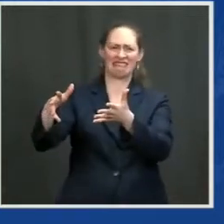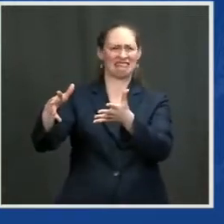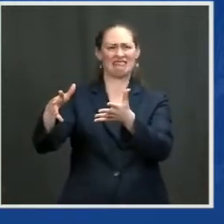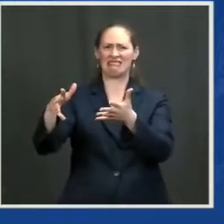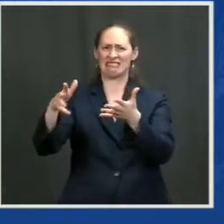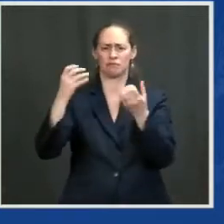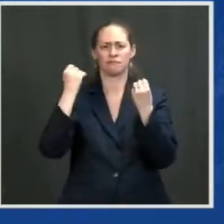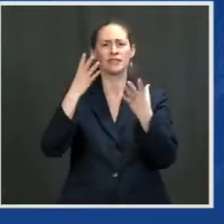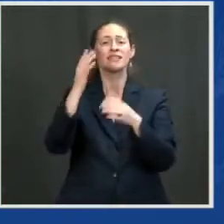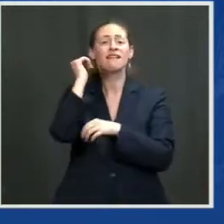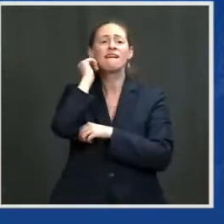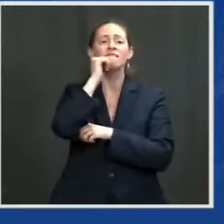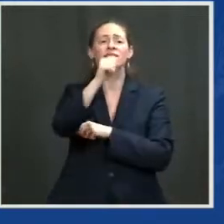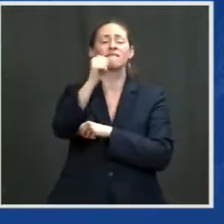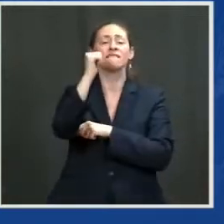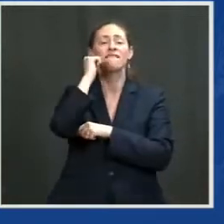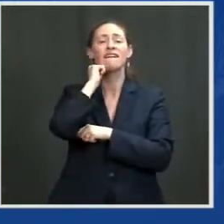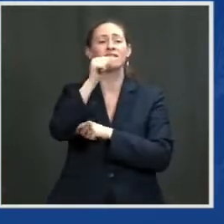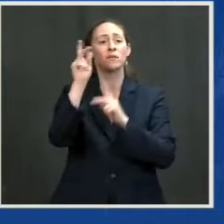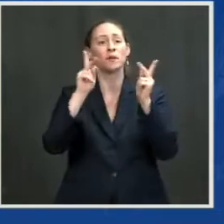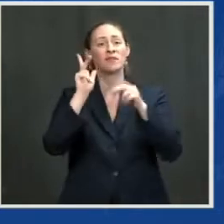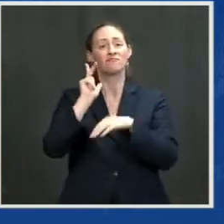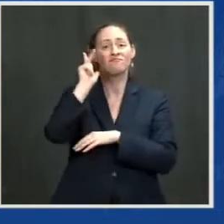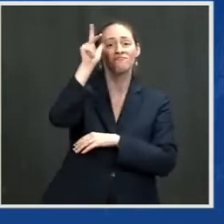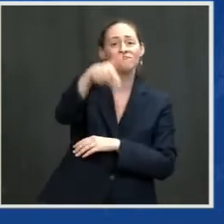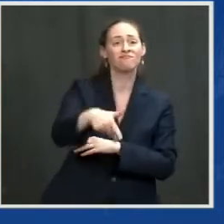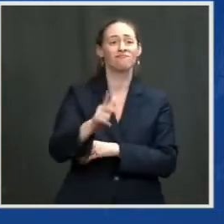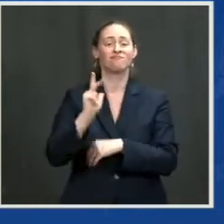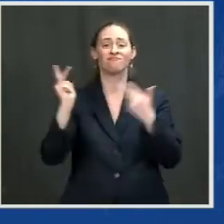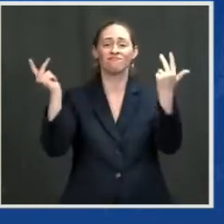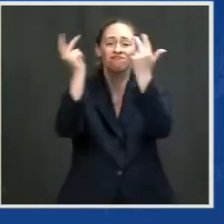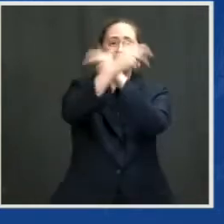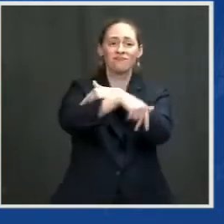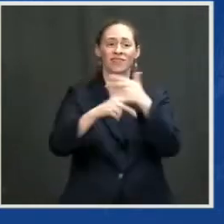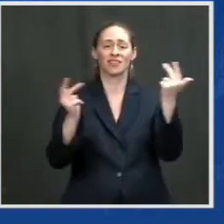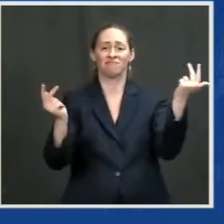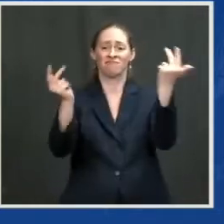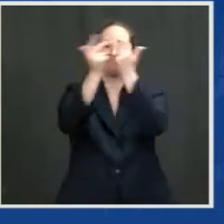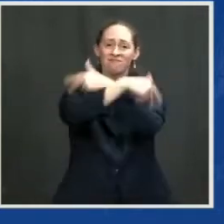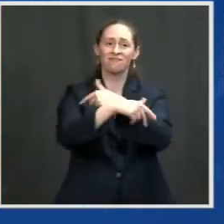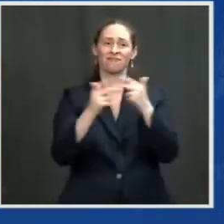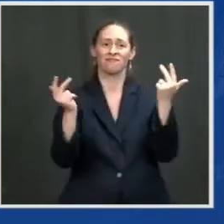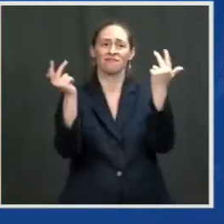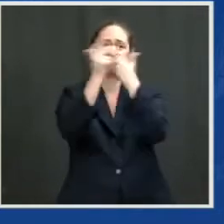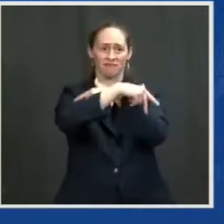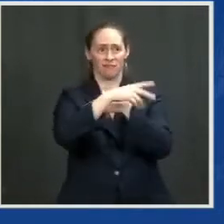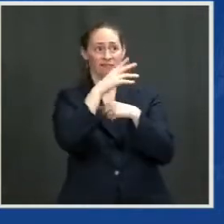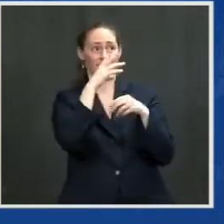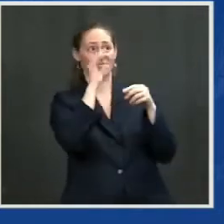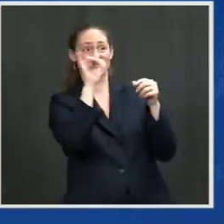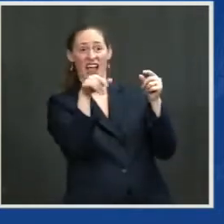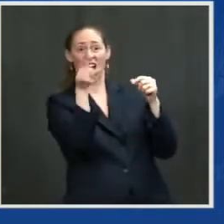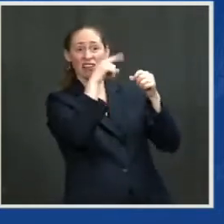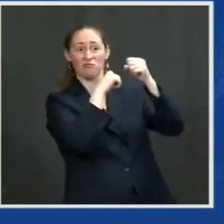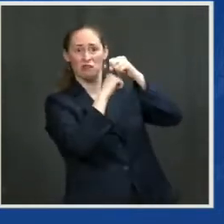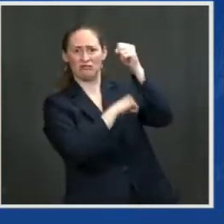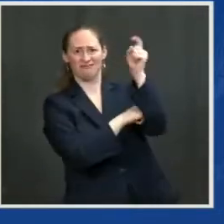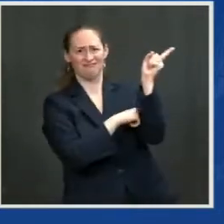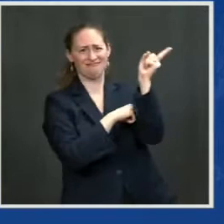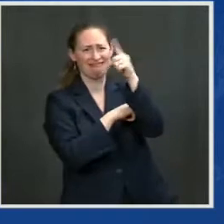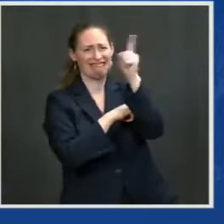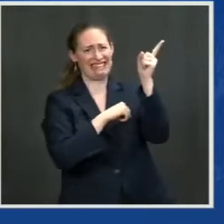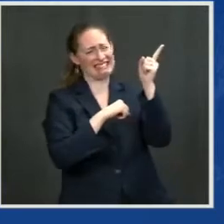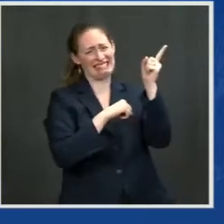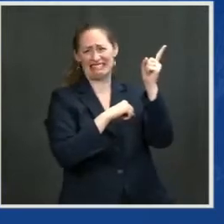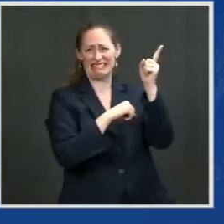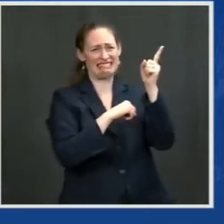bridges 178 million times, and they are structurally deficient. We've seen what happens when they